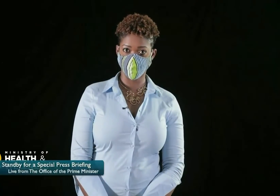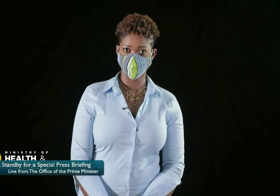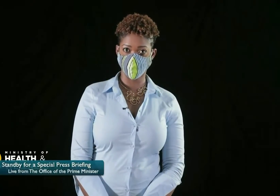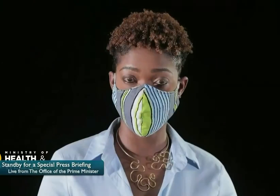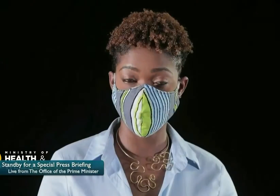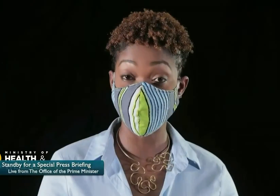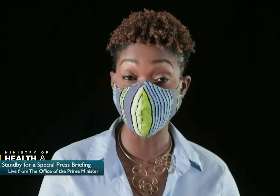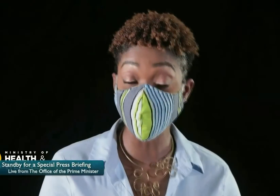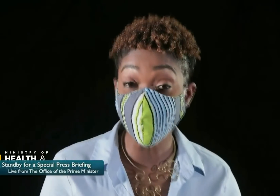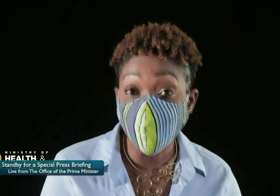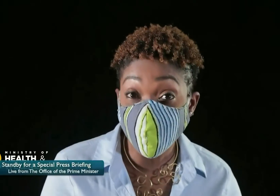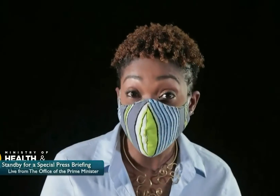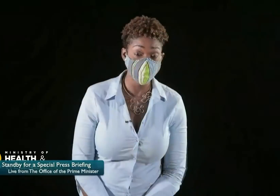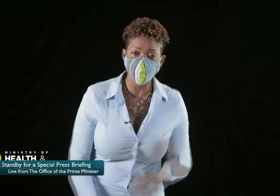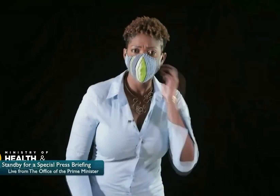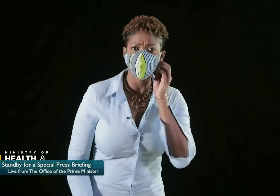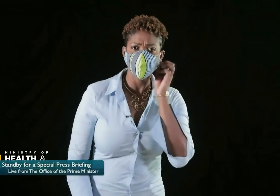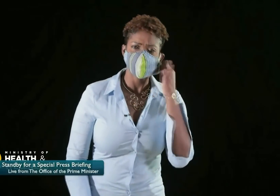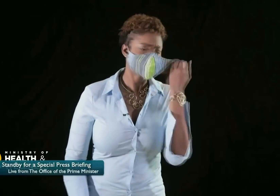Hello? Hello?